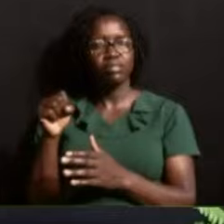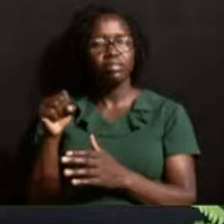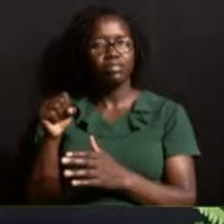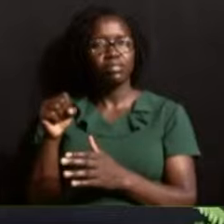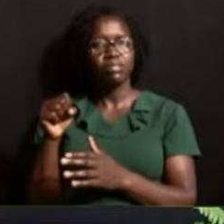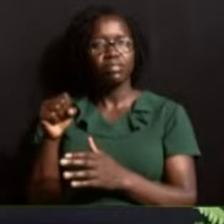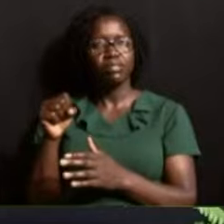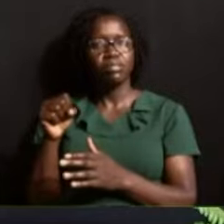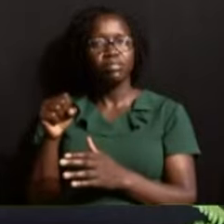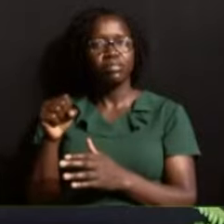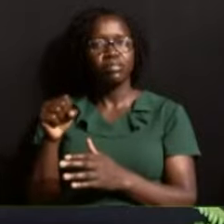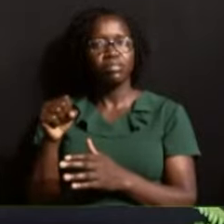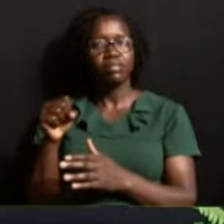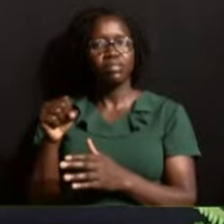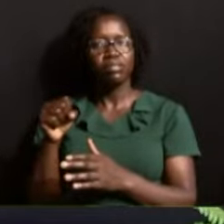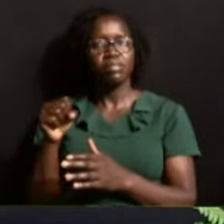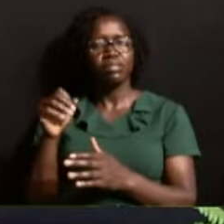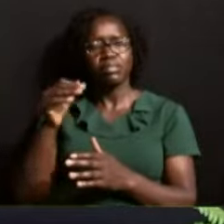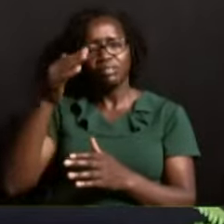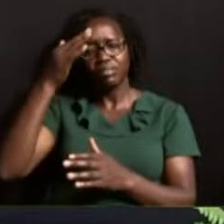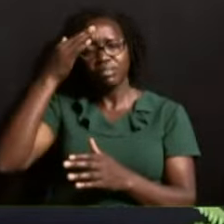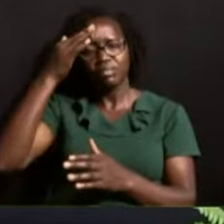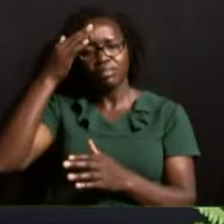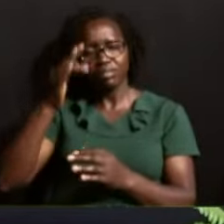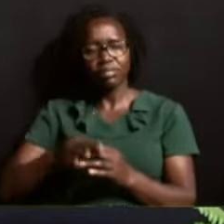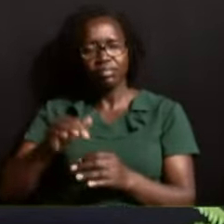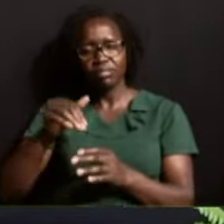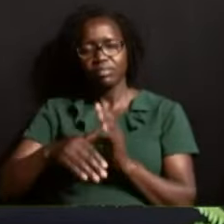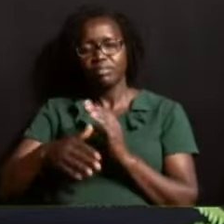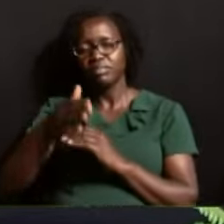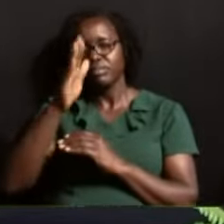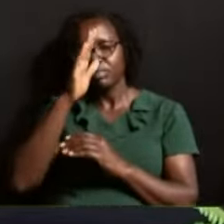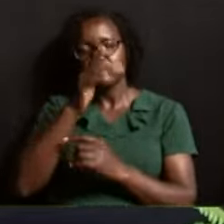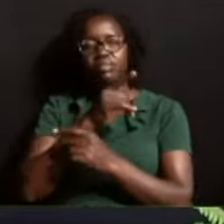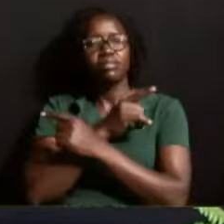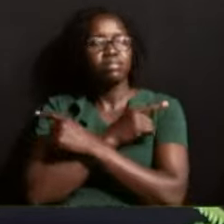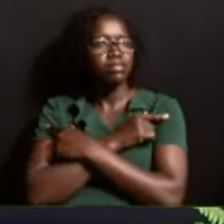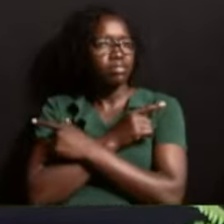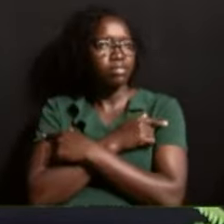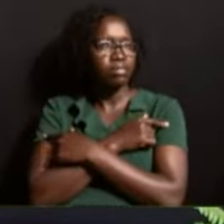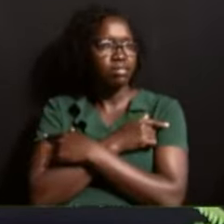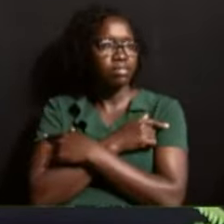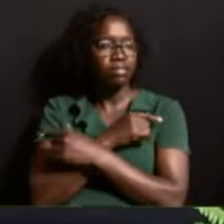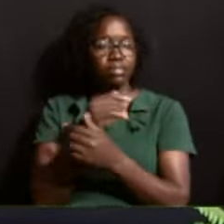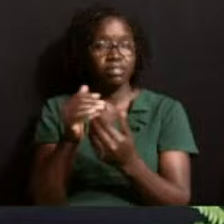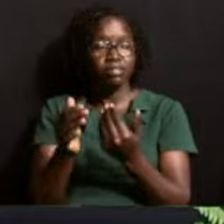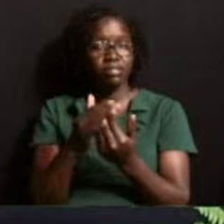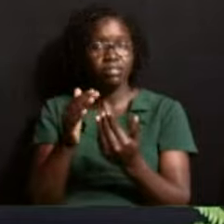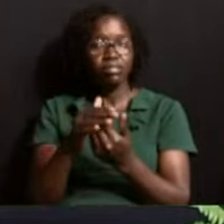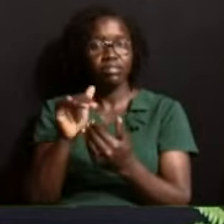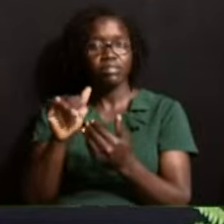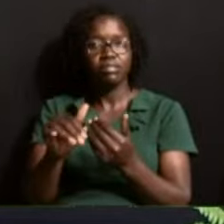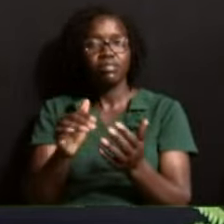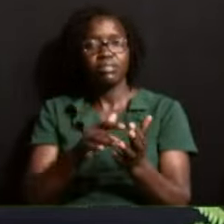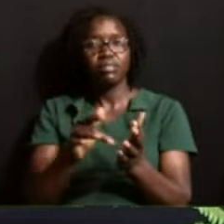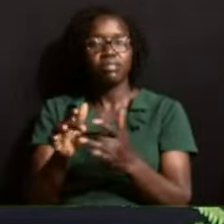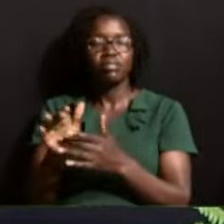in faith, faith in God's love and care that Jesus